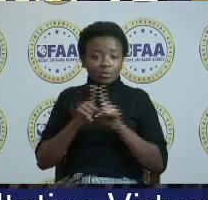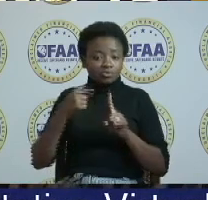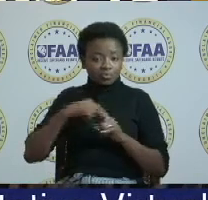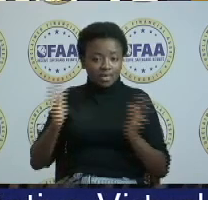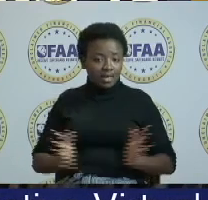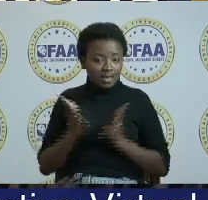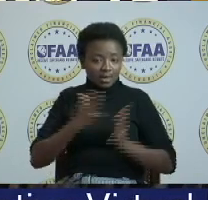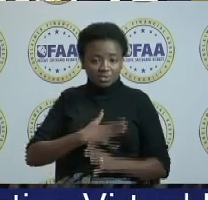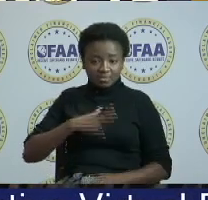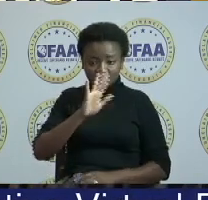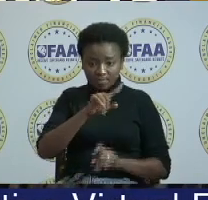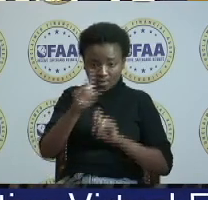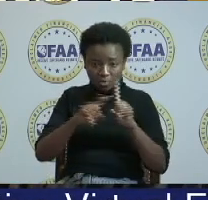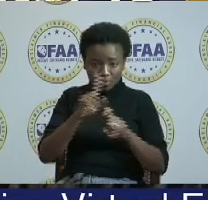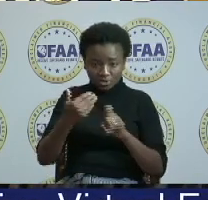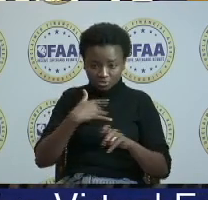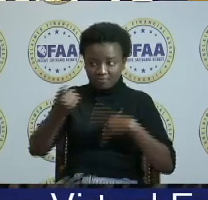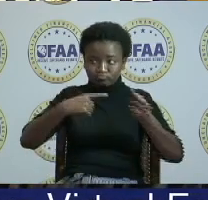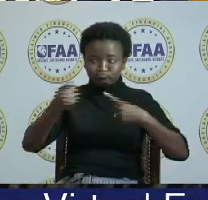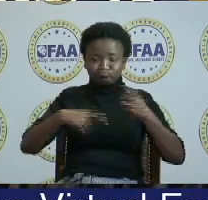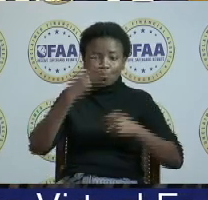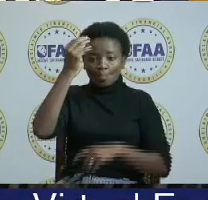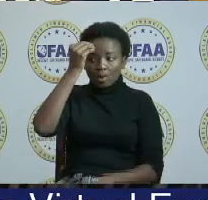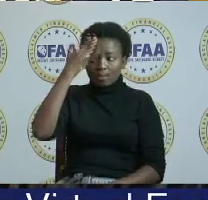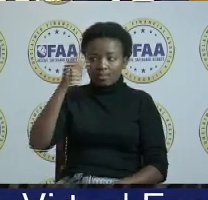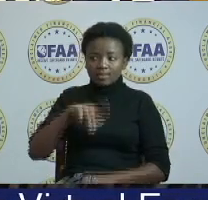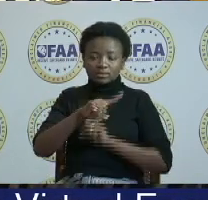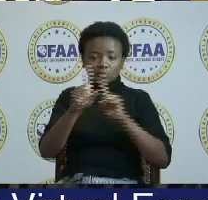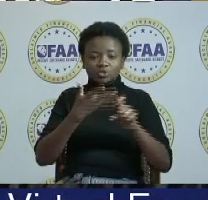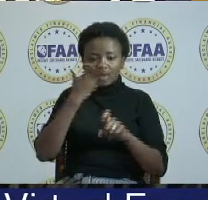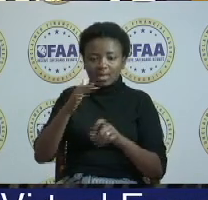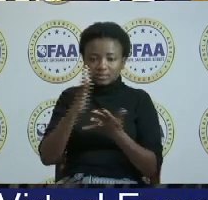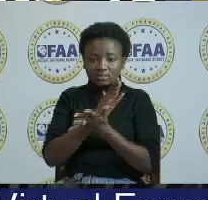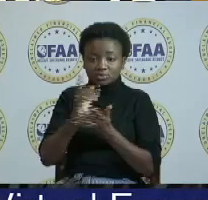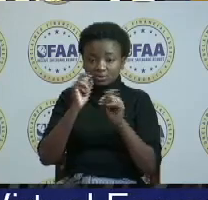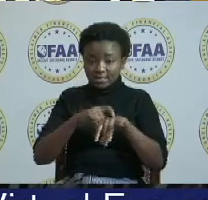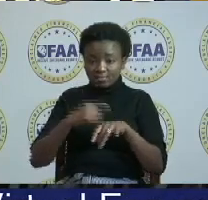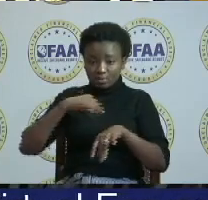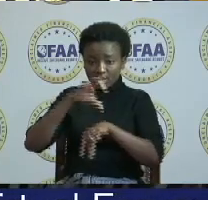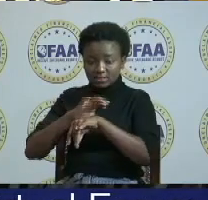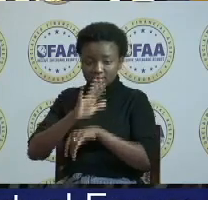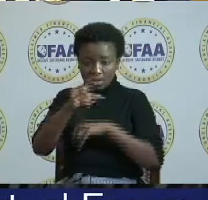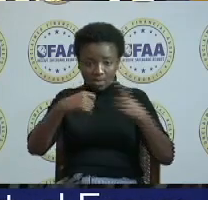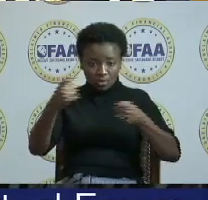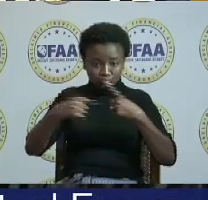to keep on sending your questions. Remember, this is a Q&A session, and as we get your questions coming through, this is what is going to continue driving